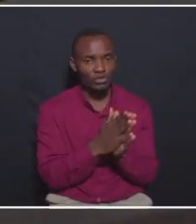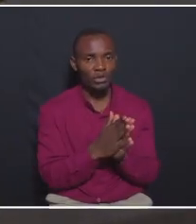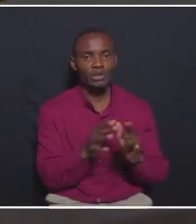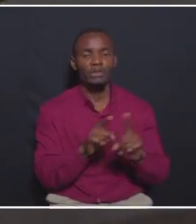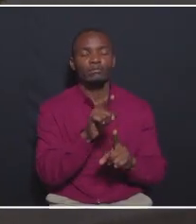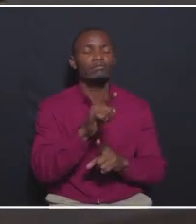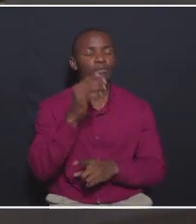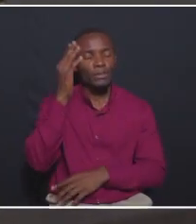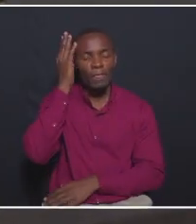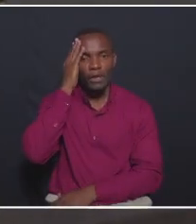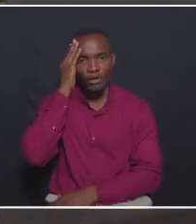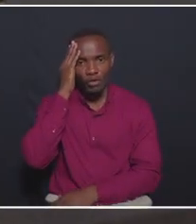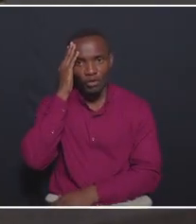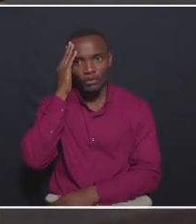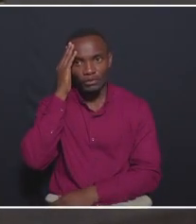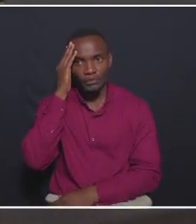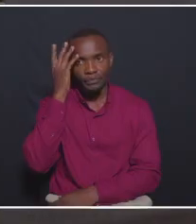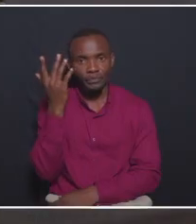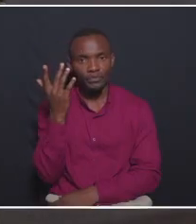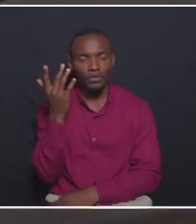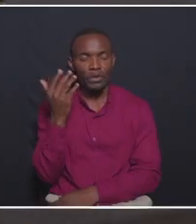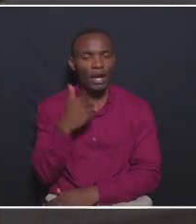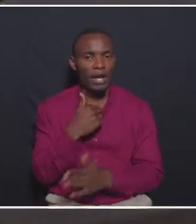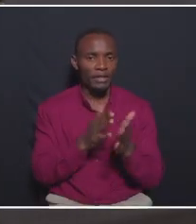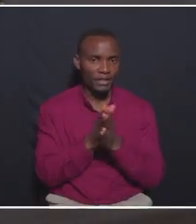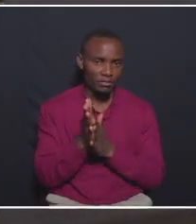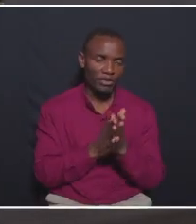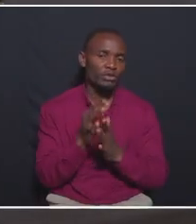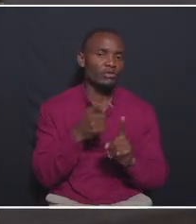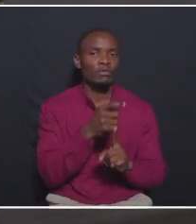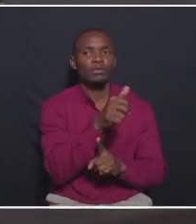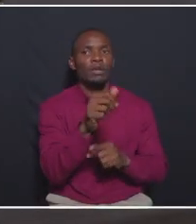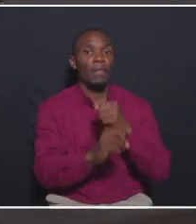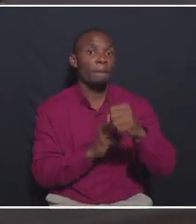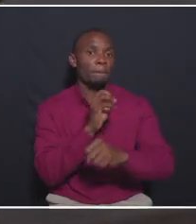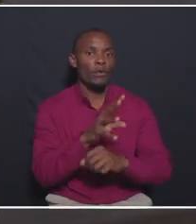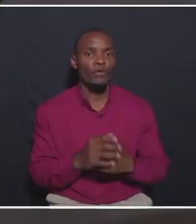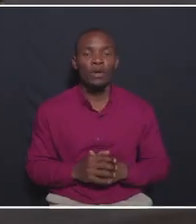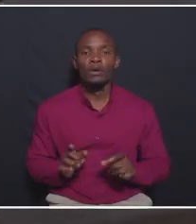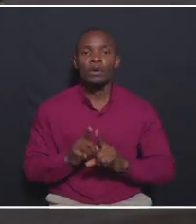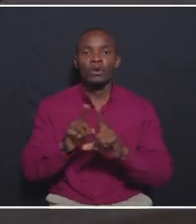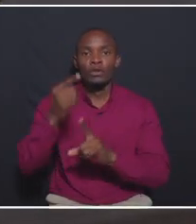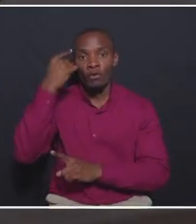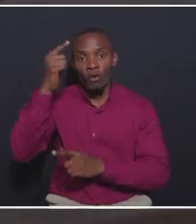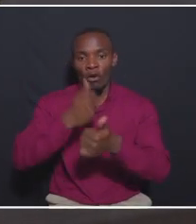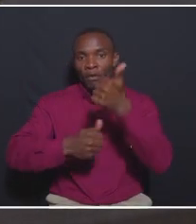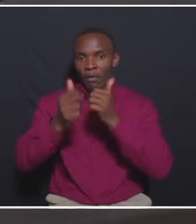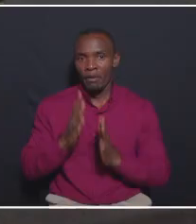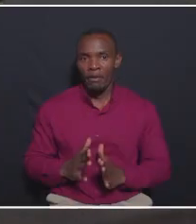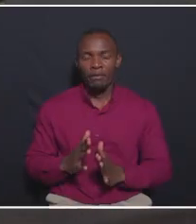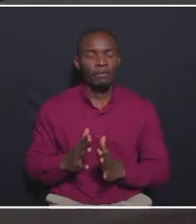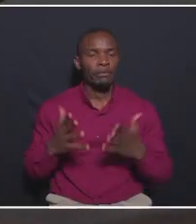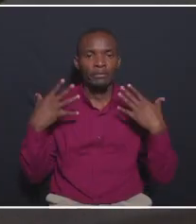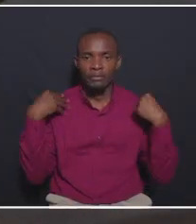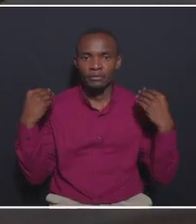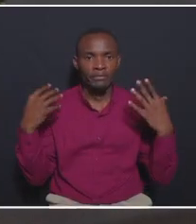already knew that the inspo was from the bear. And also for the actors, rehearsals. I